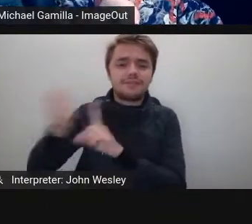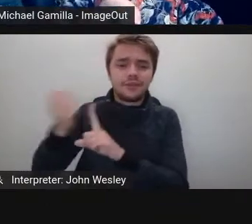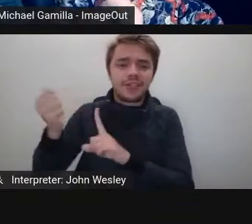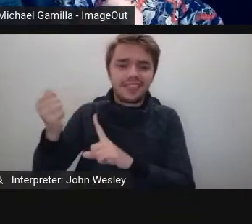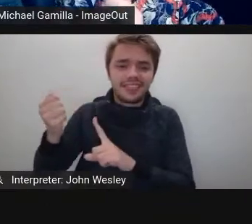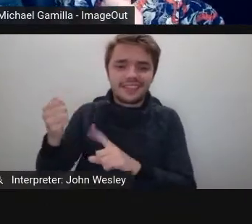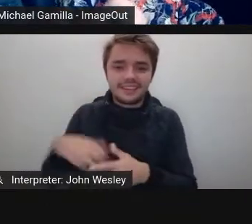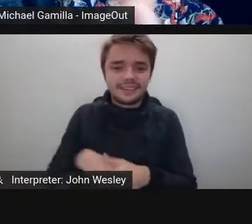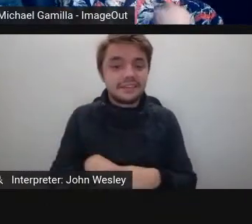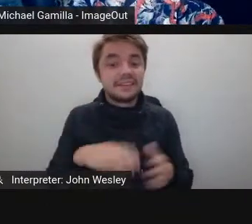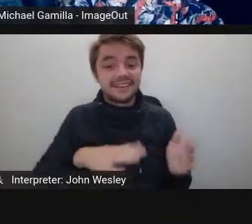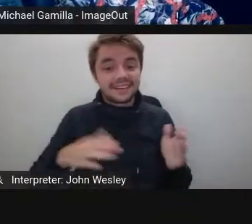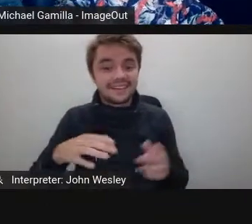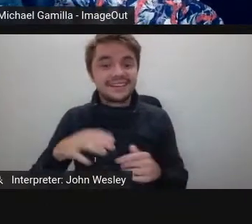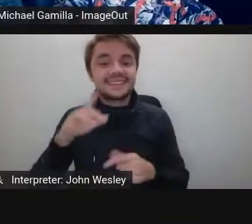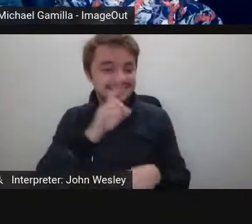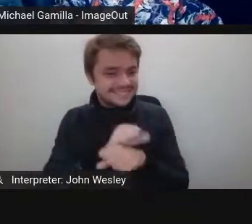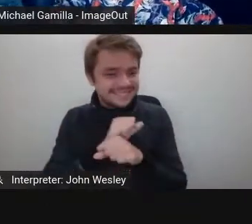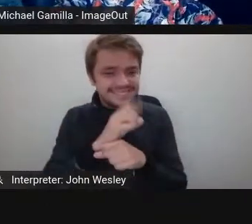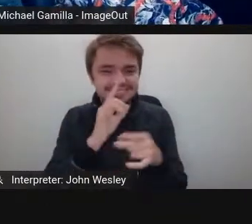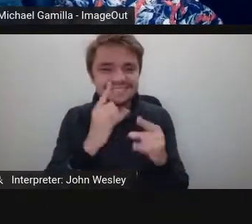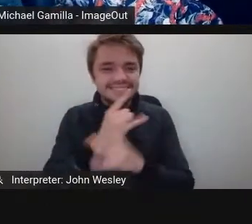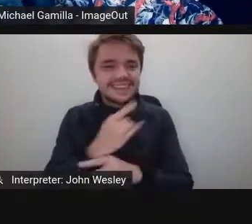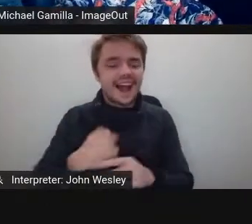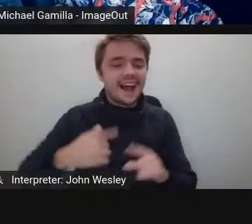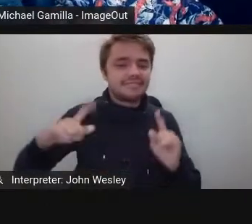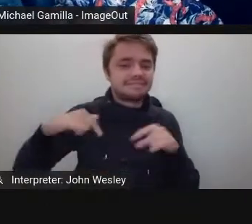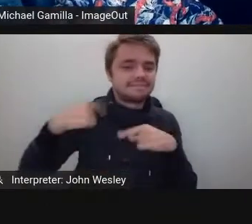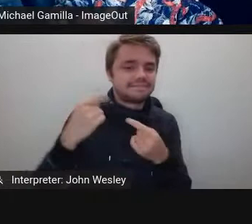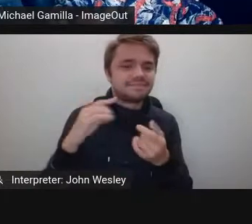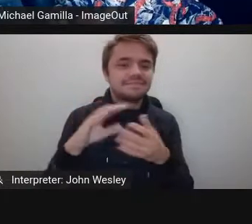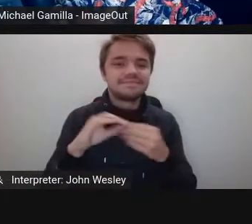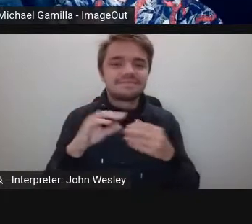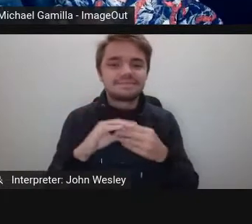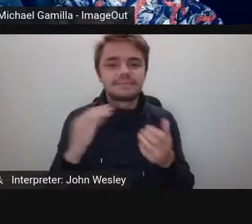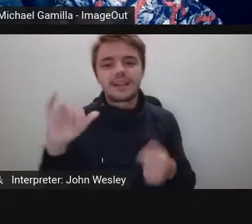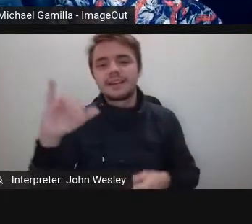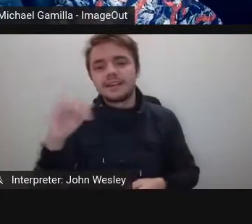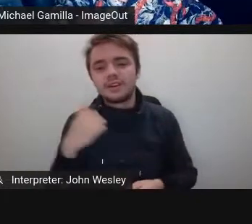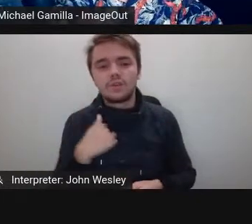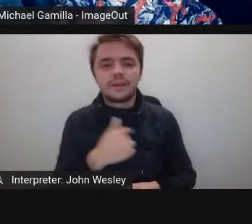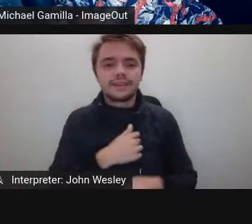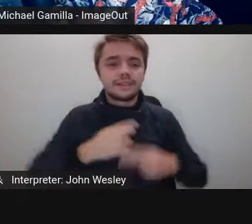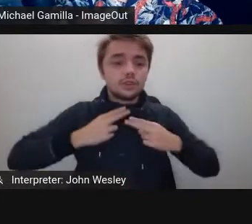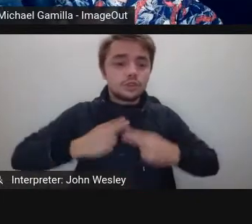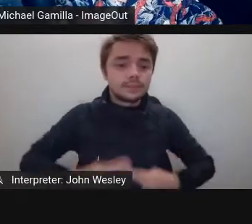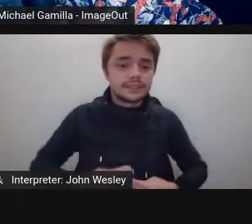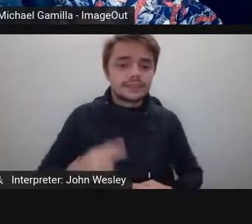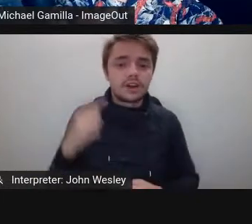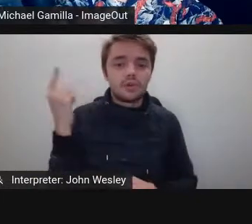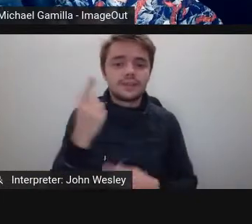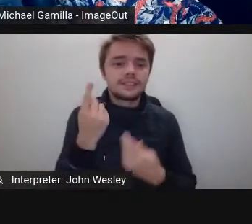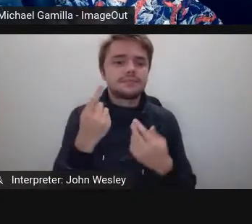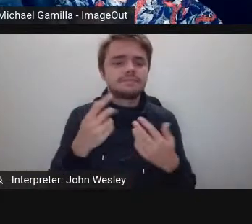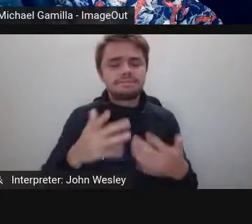I was actually going to say that, you know, it's like, I've always said, like, because we always, as human beings, we always tend to